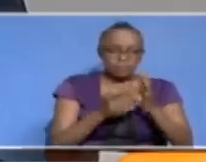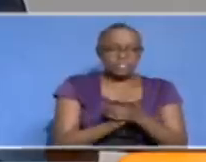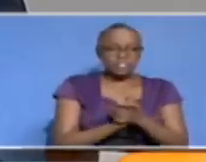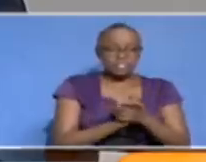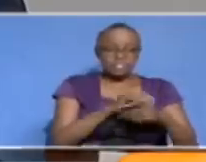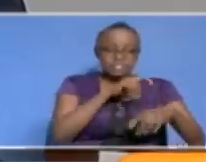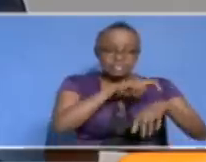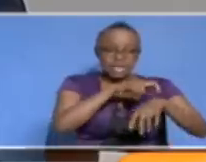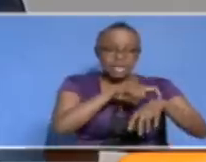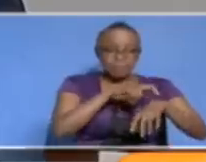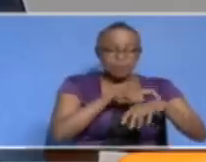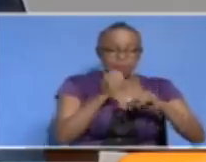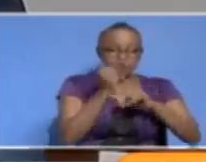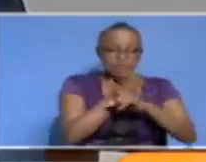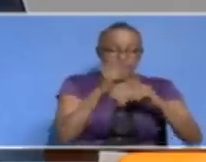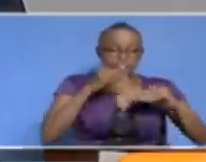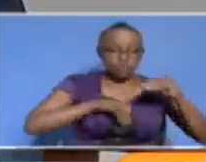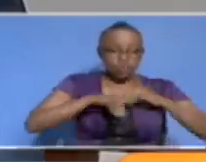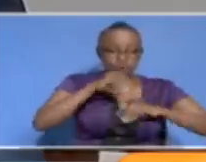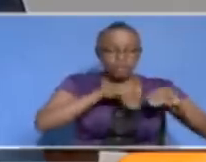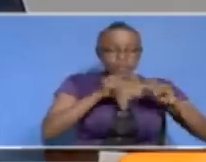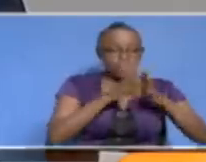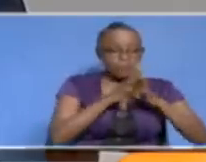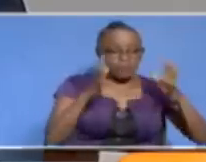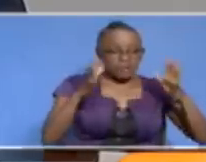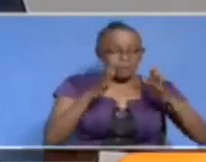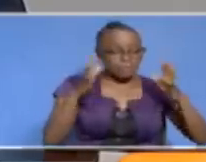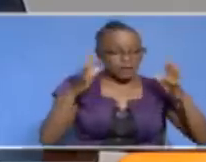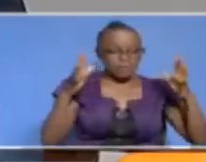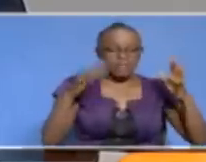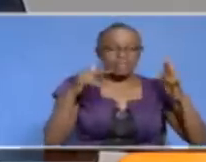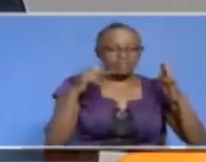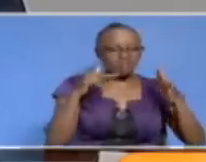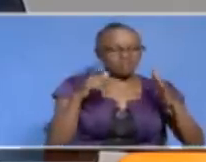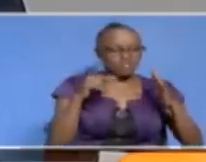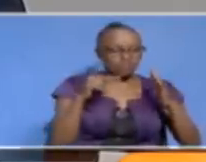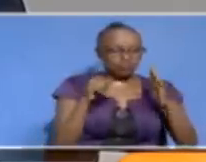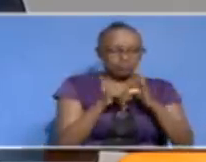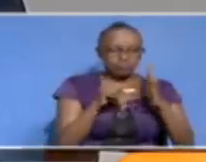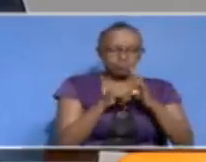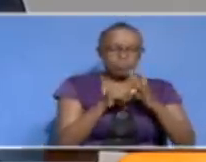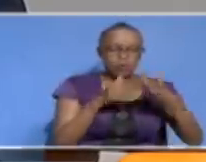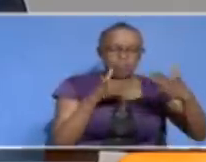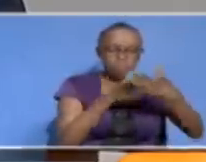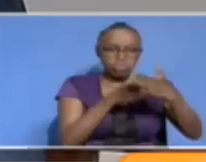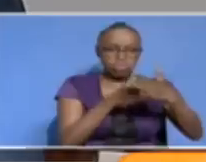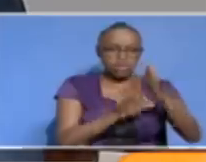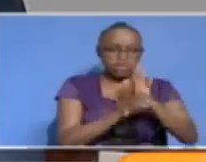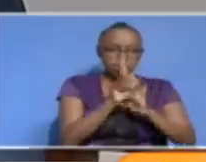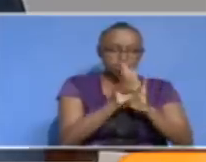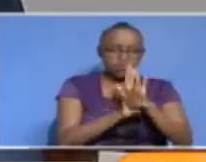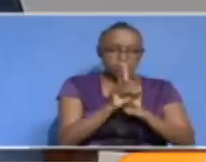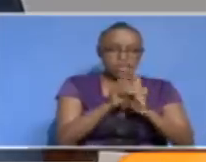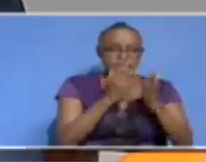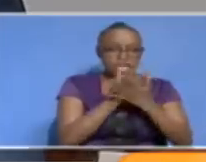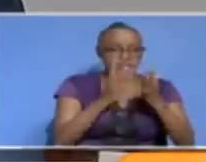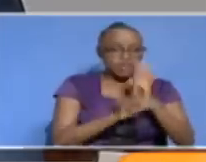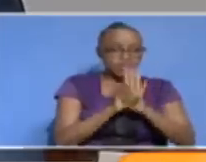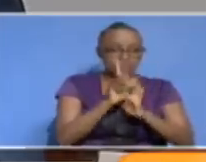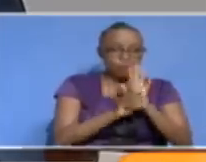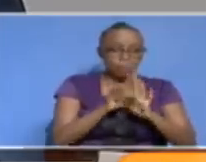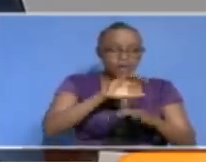And once we fight corruption, because it is the main factor hindering development in any developing